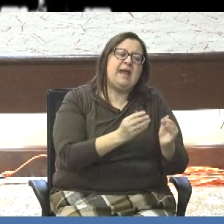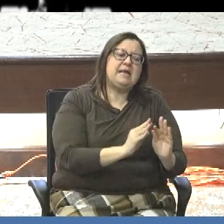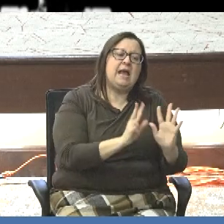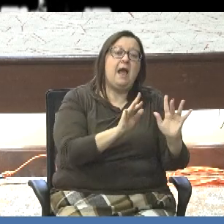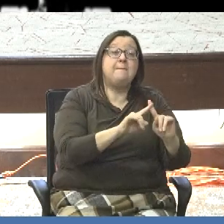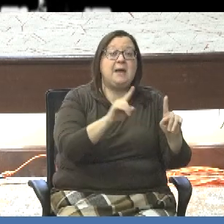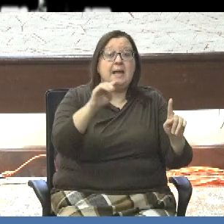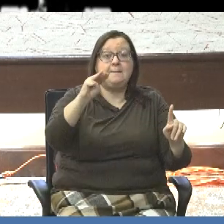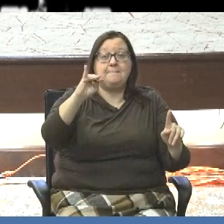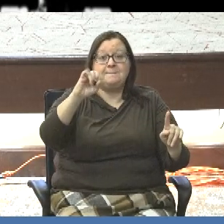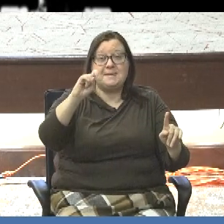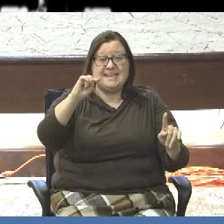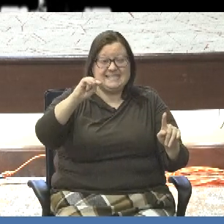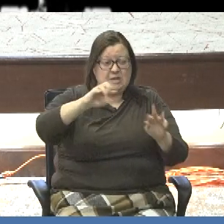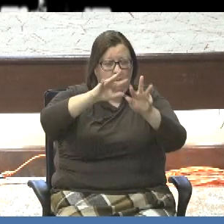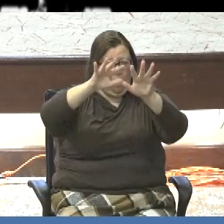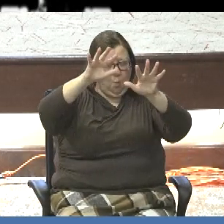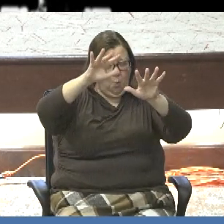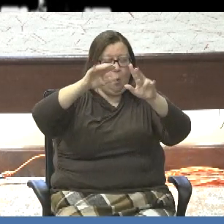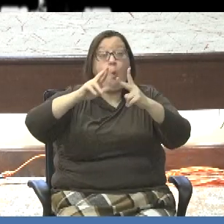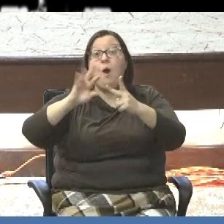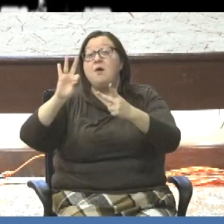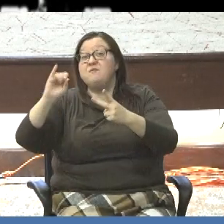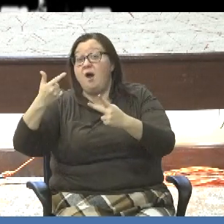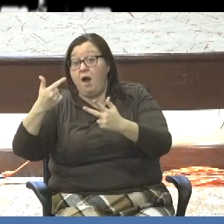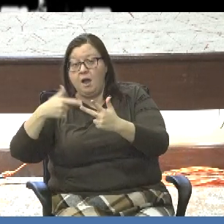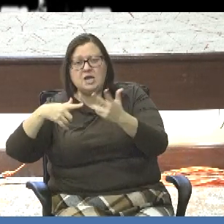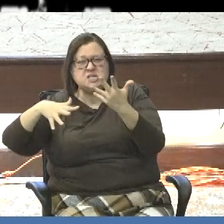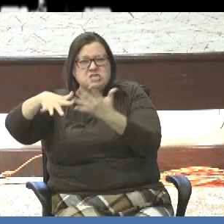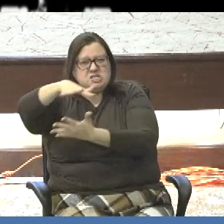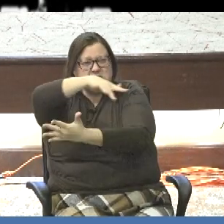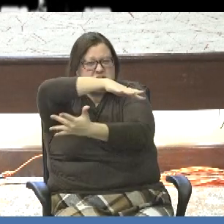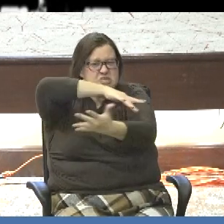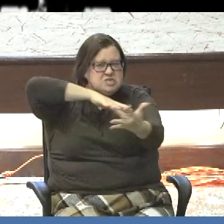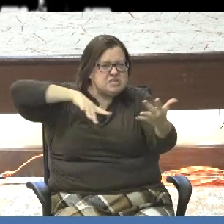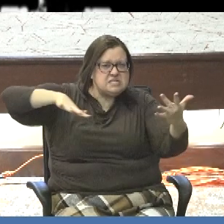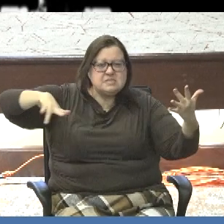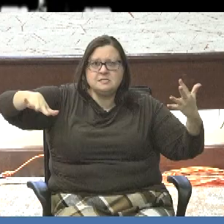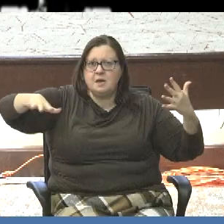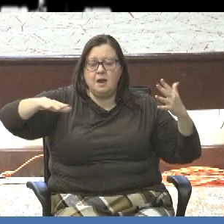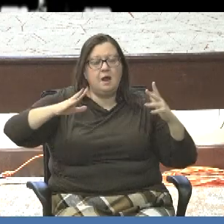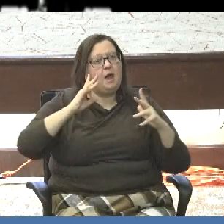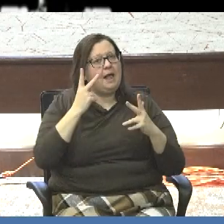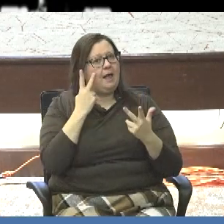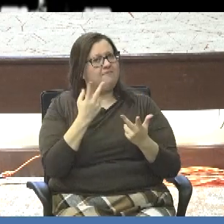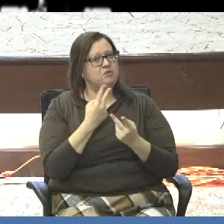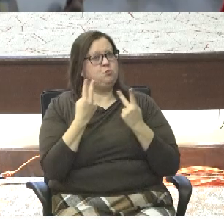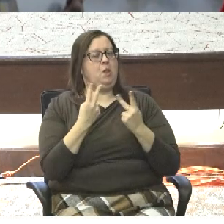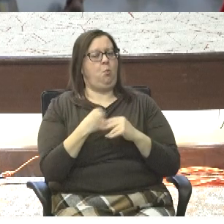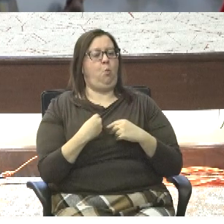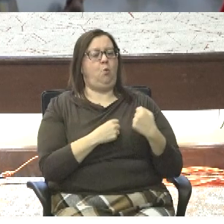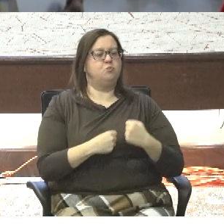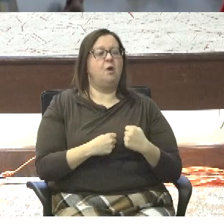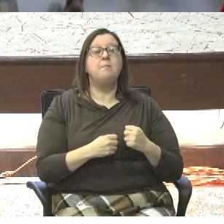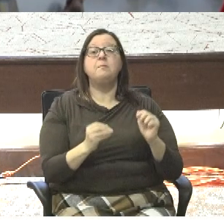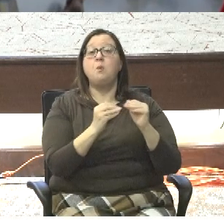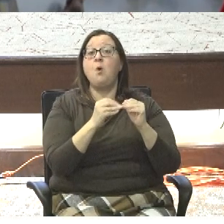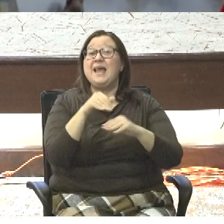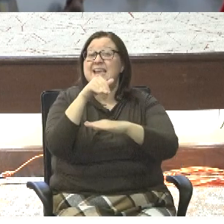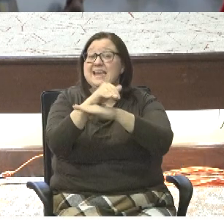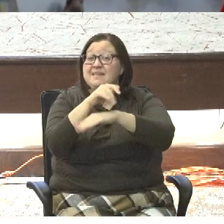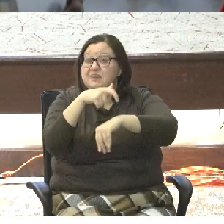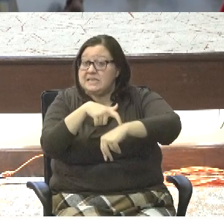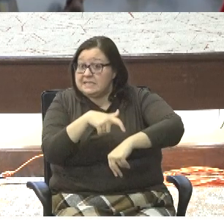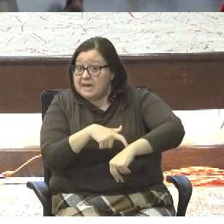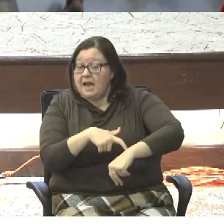in mist and fog for a visual as well. And just envision when you go to the evening hours, and